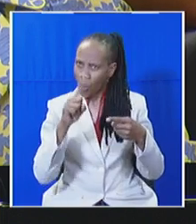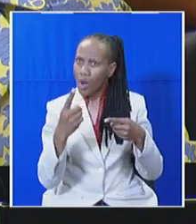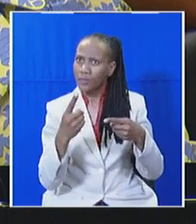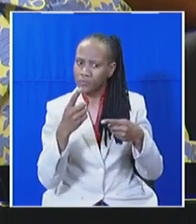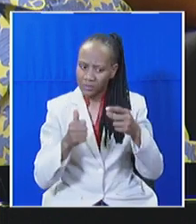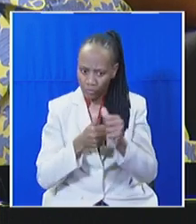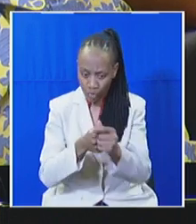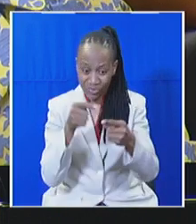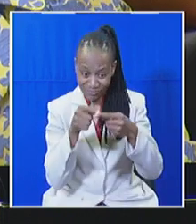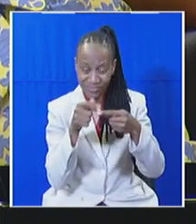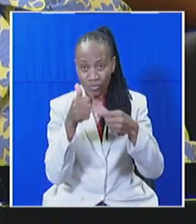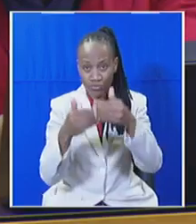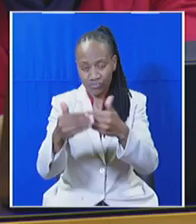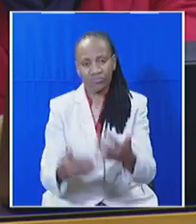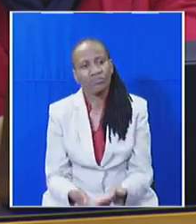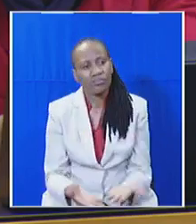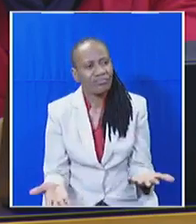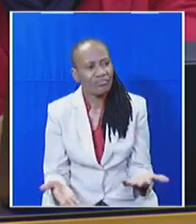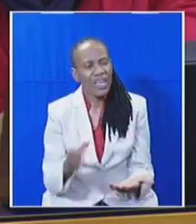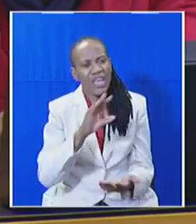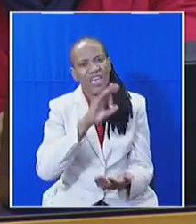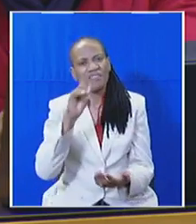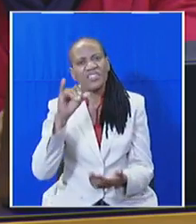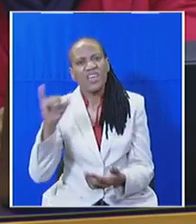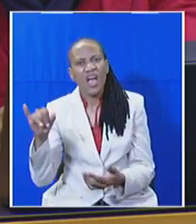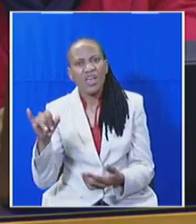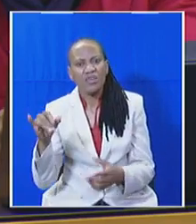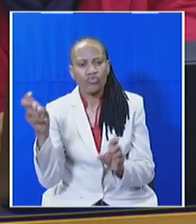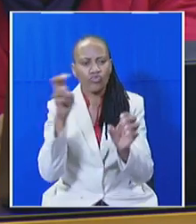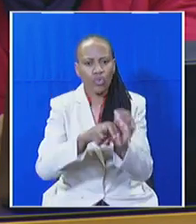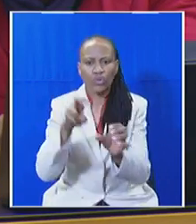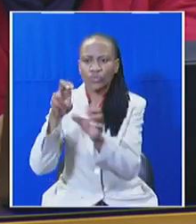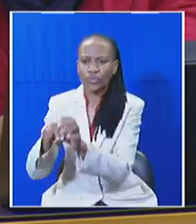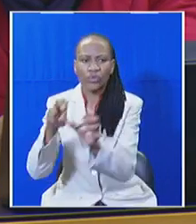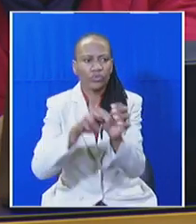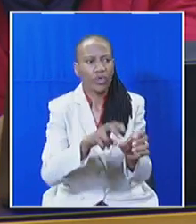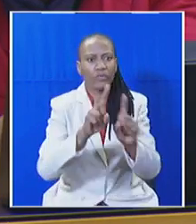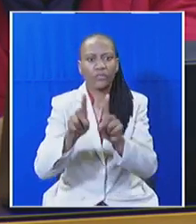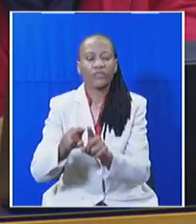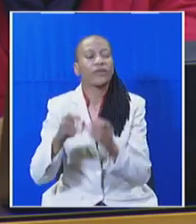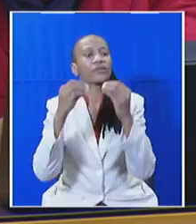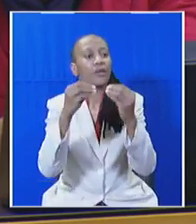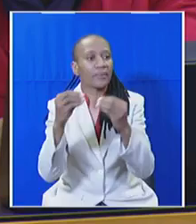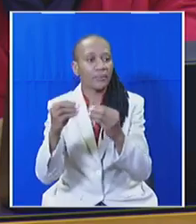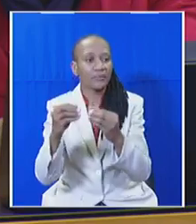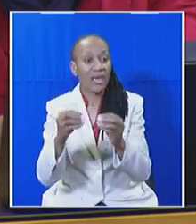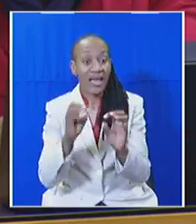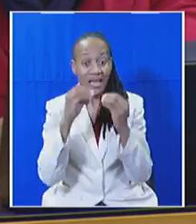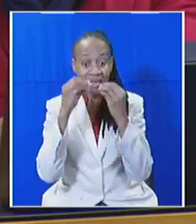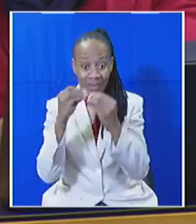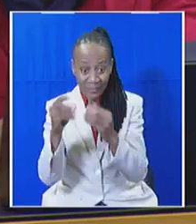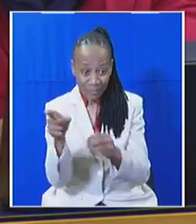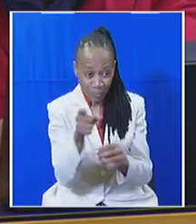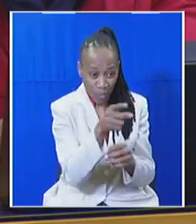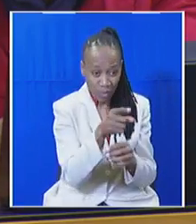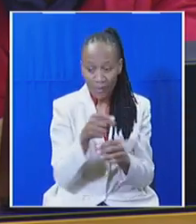That FDIs come here through multinational companies, whom some members of the cabinet of the minister, our shareholders, have interest in